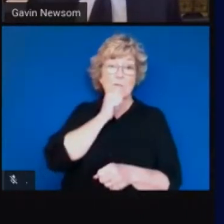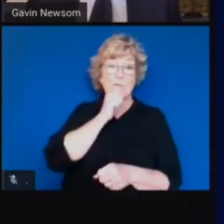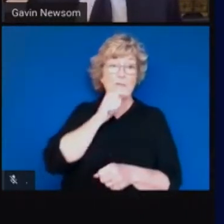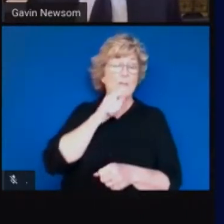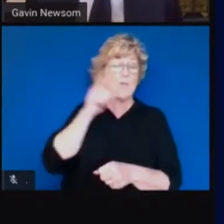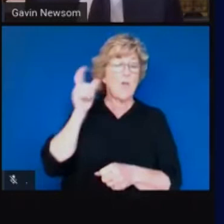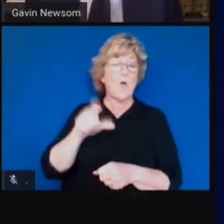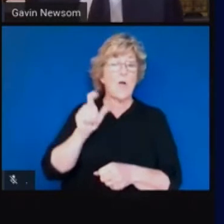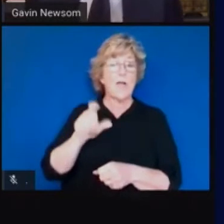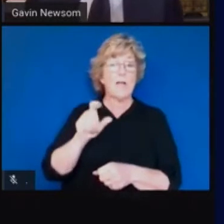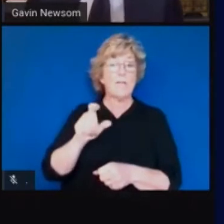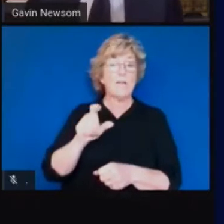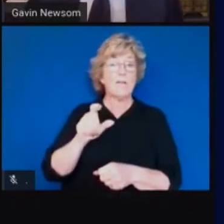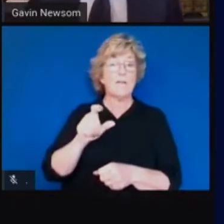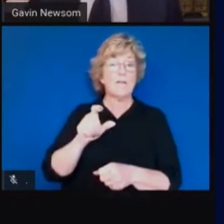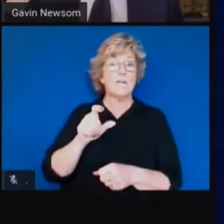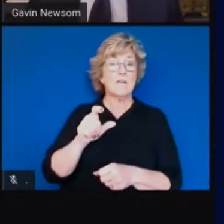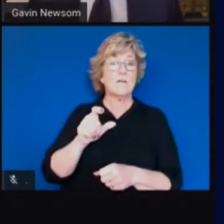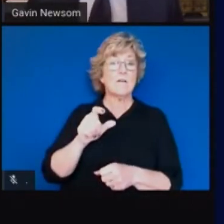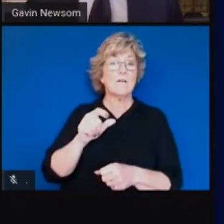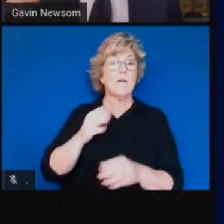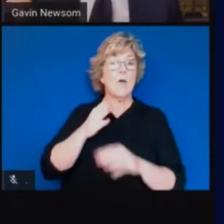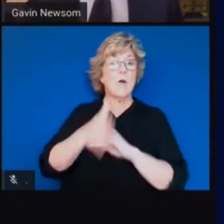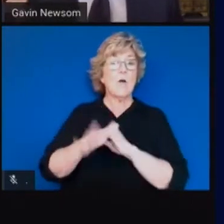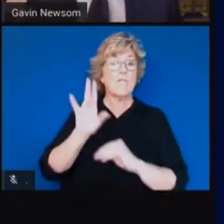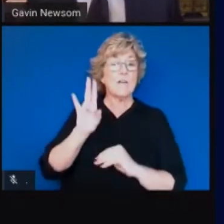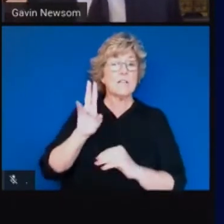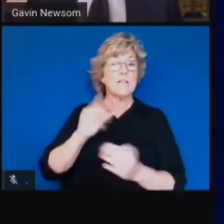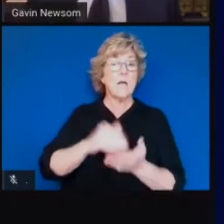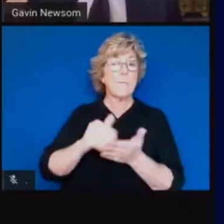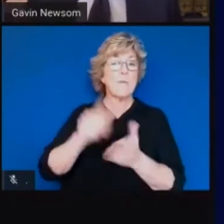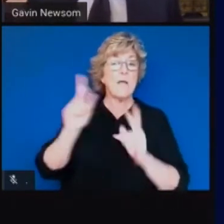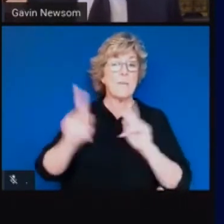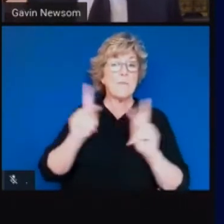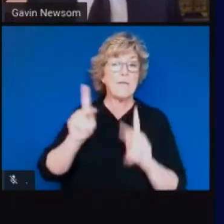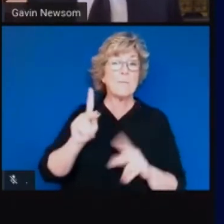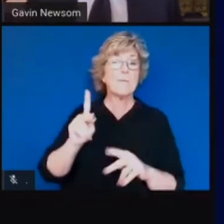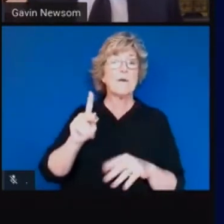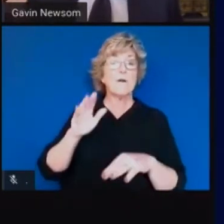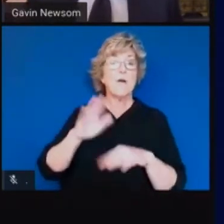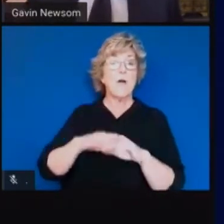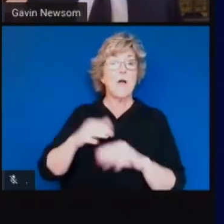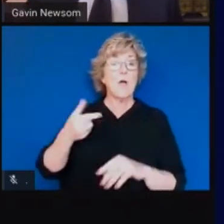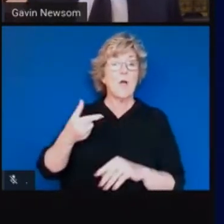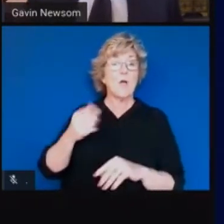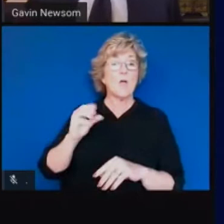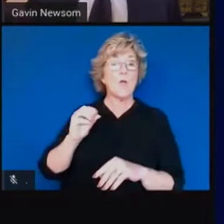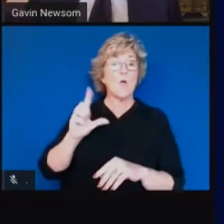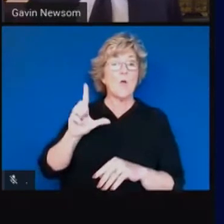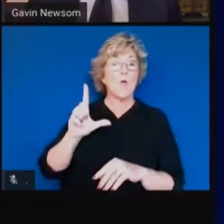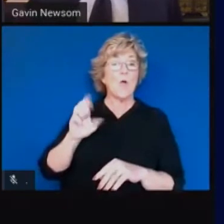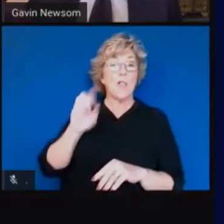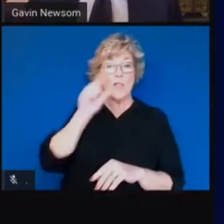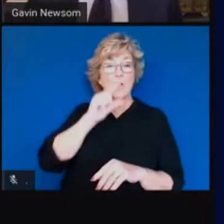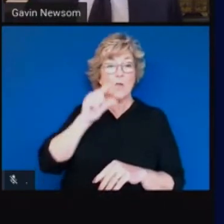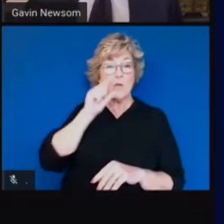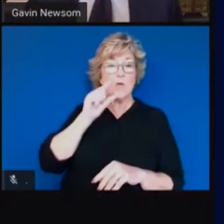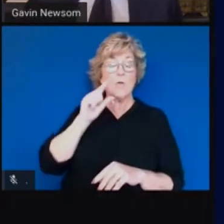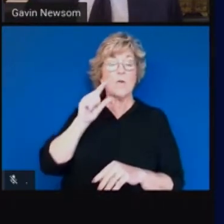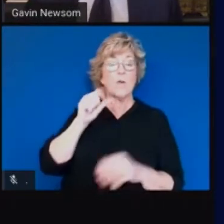but almost 7.5 million people have already. You can go to the Google Android platform and you can just download under Google